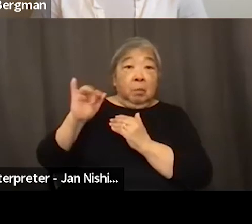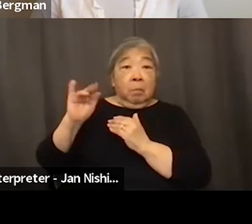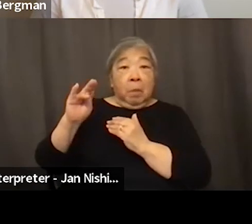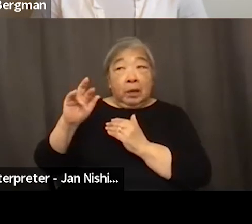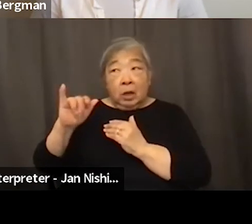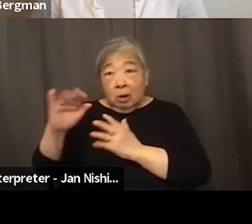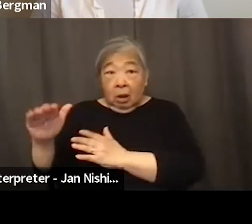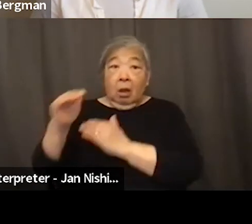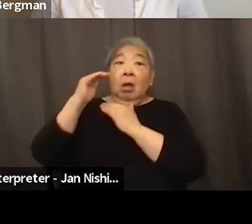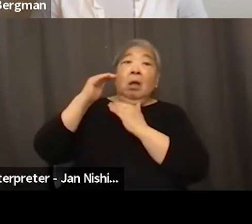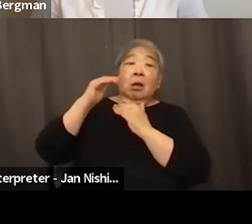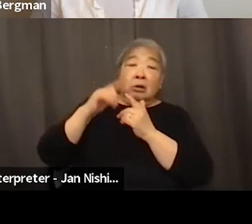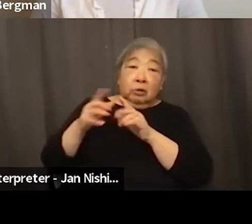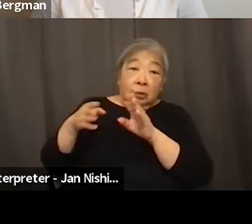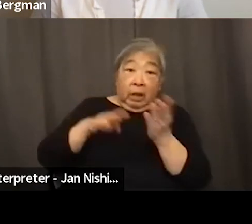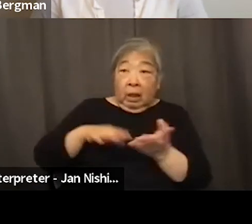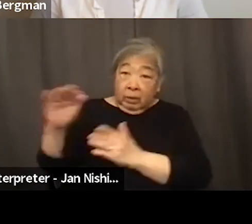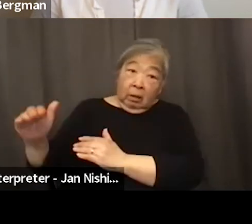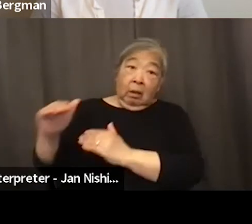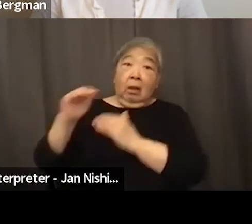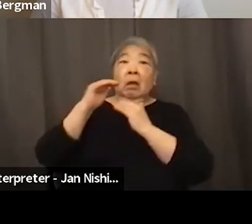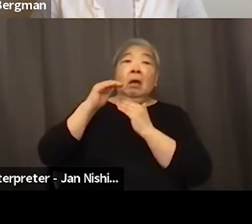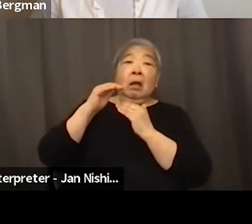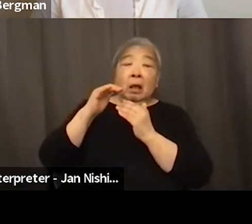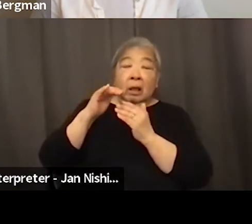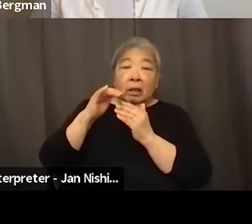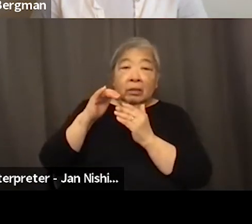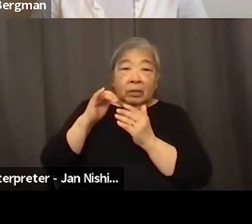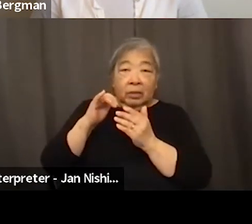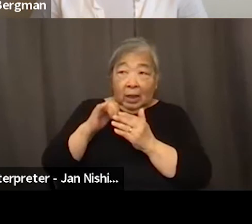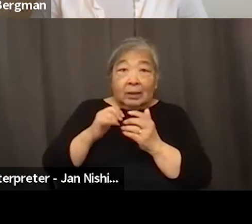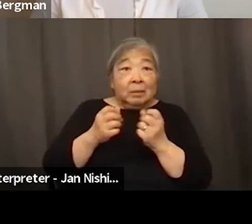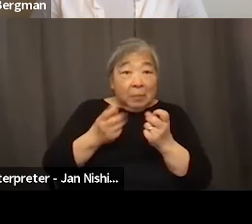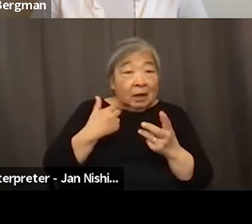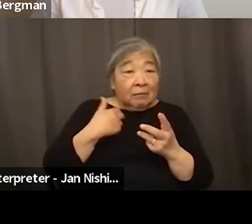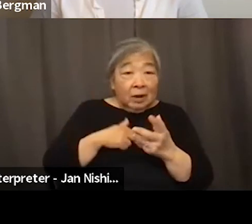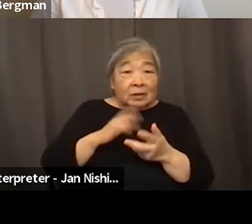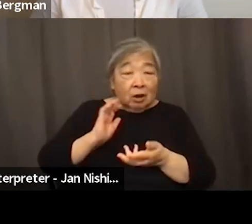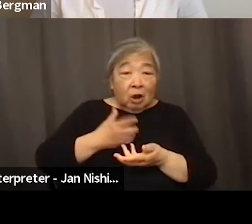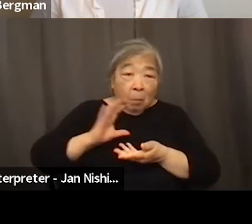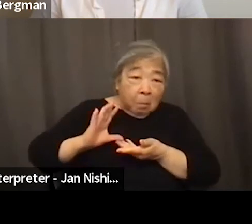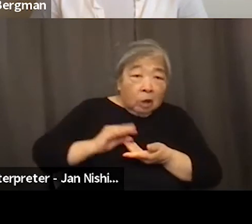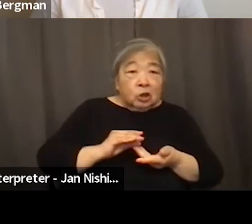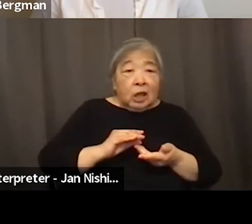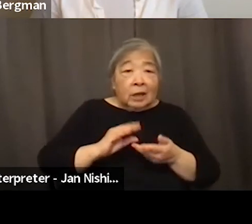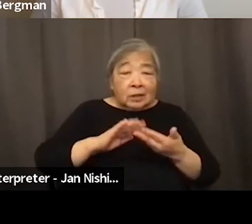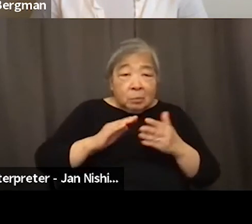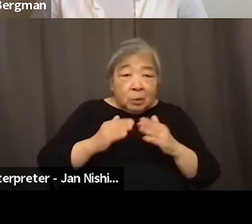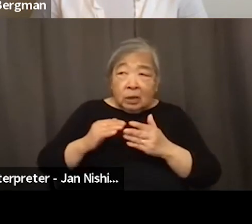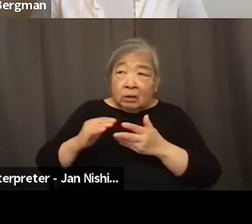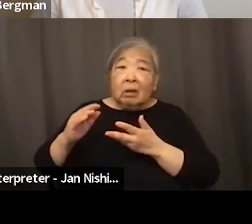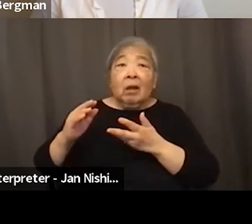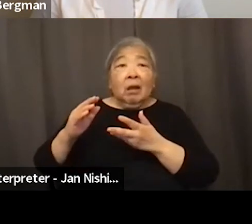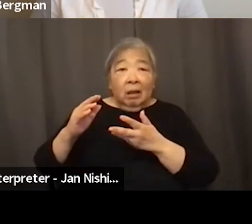death-dealing systems that predispose so many of us and our marginalized communities, exploited and extracted communities, into premature